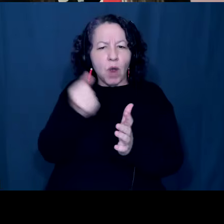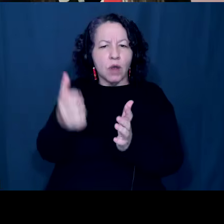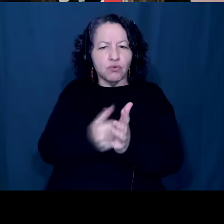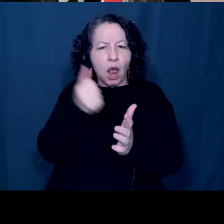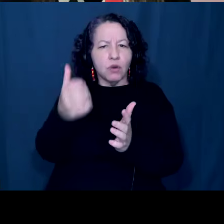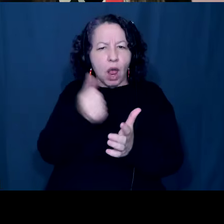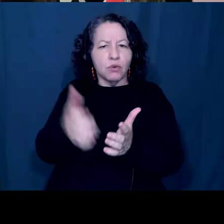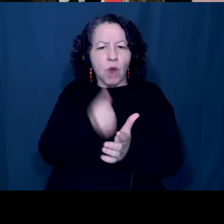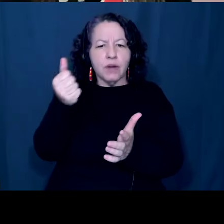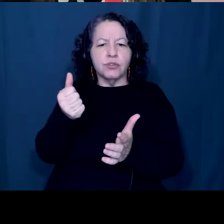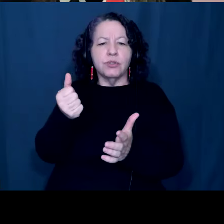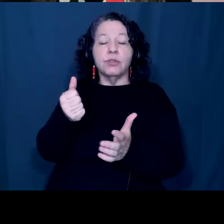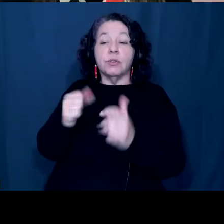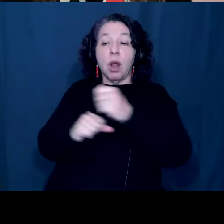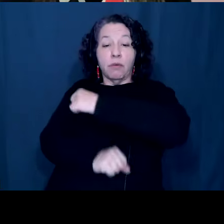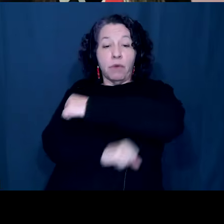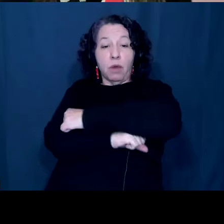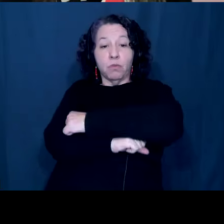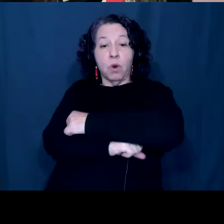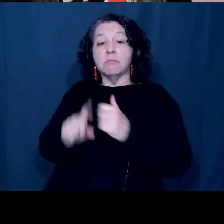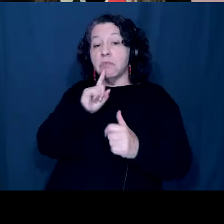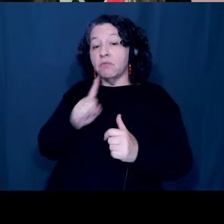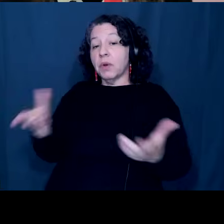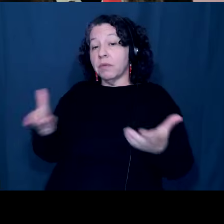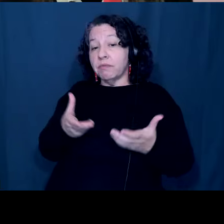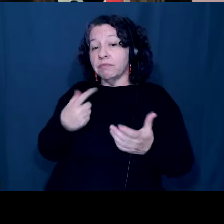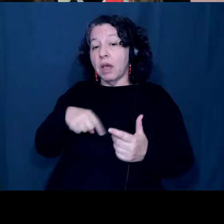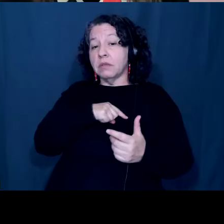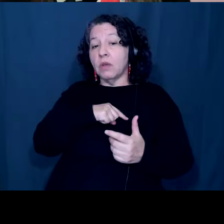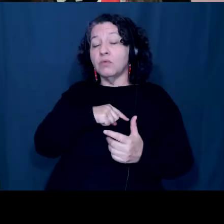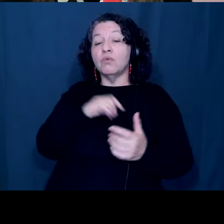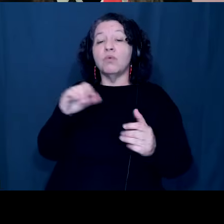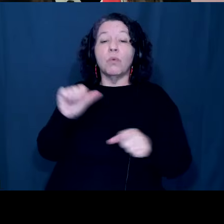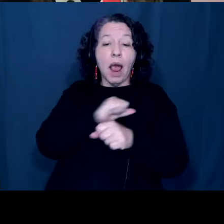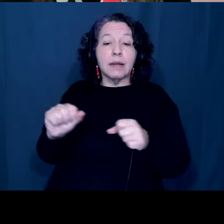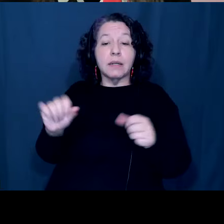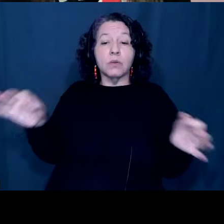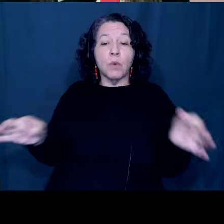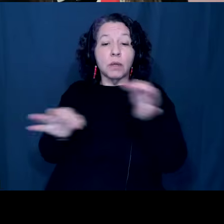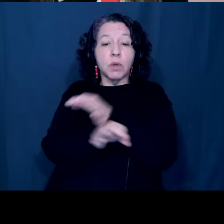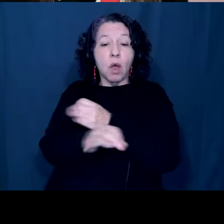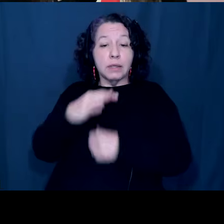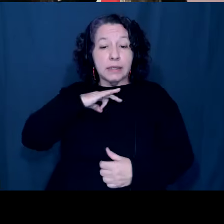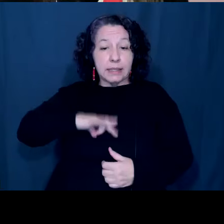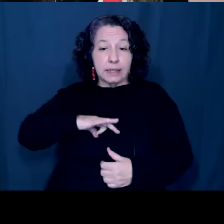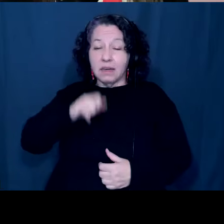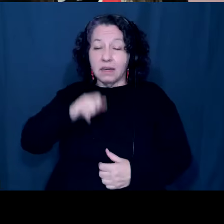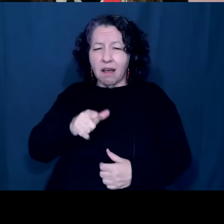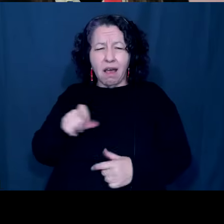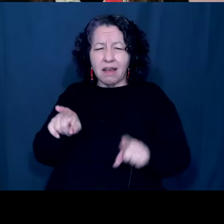invites us to practice reciprocity, not as an abstract value, but as a